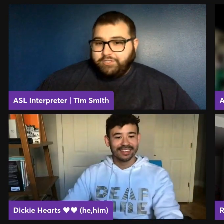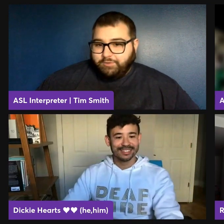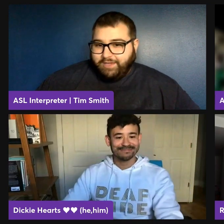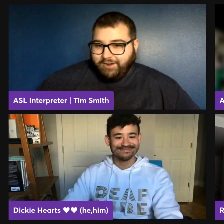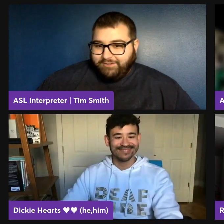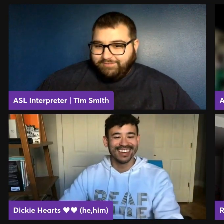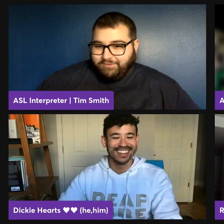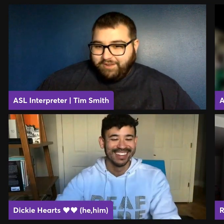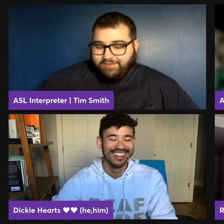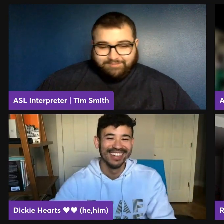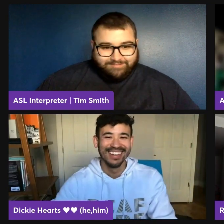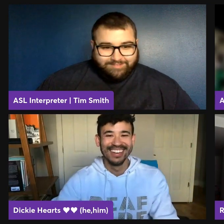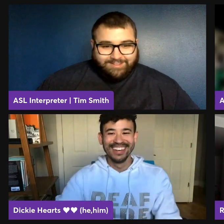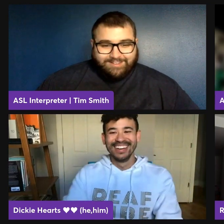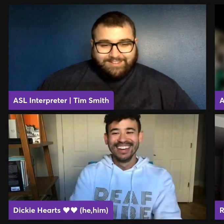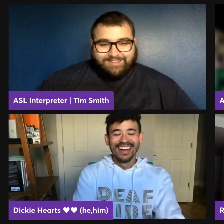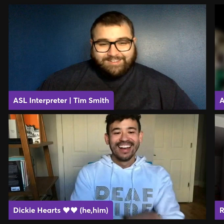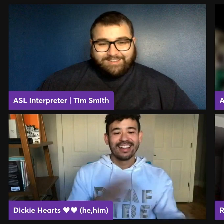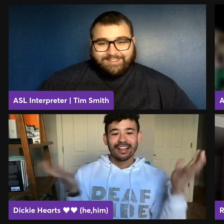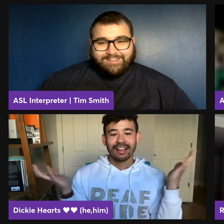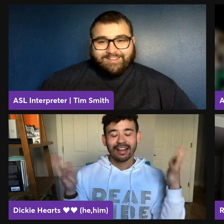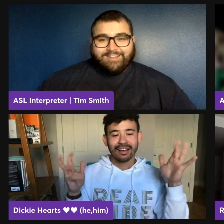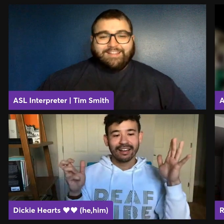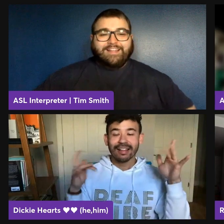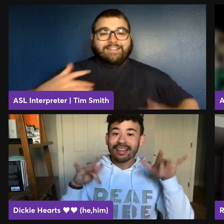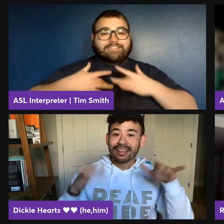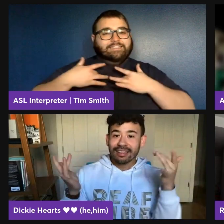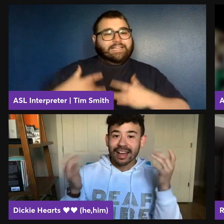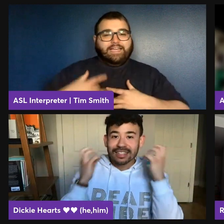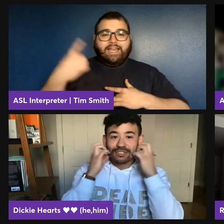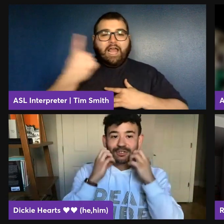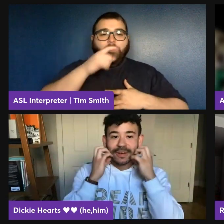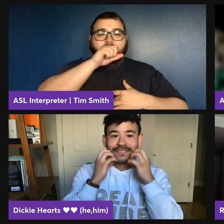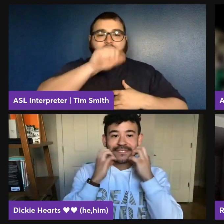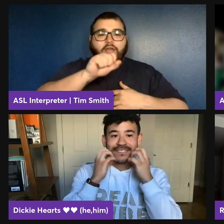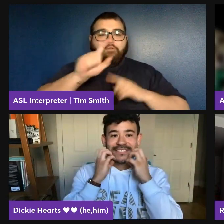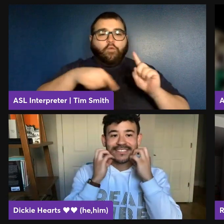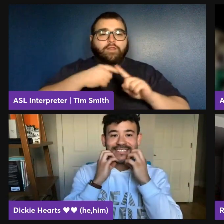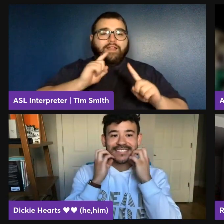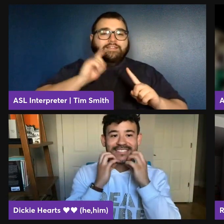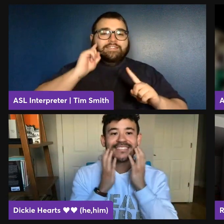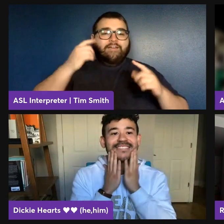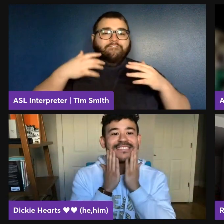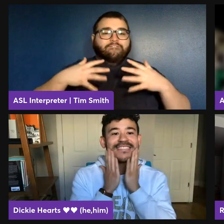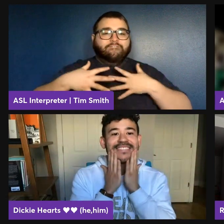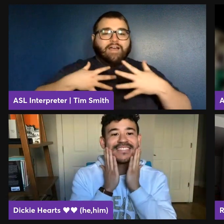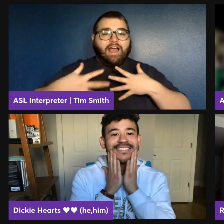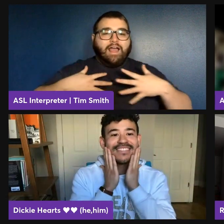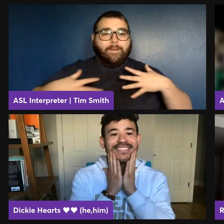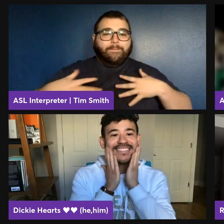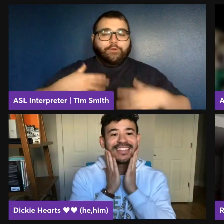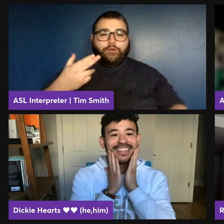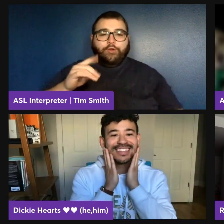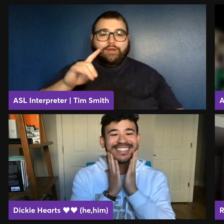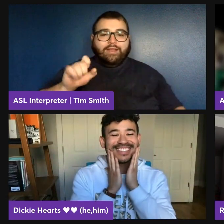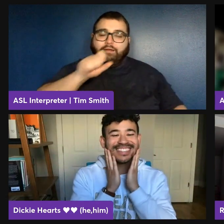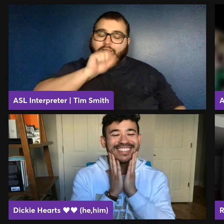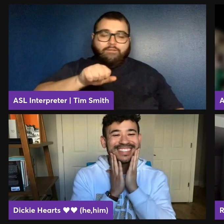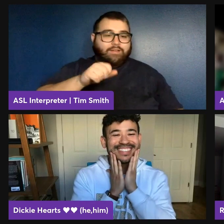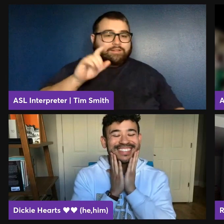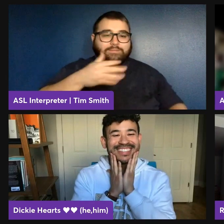Curly hair, don't care, you know. Dickie, I always love when you wear that Deaf Vibe hoodie. It's the best.